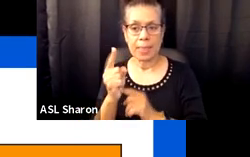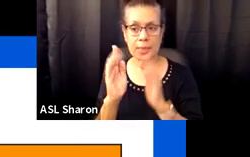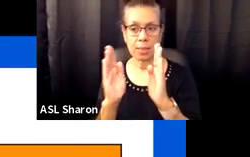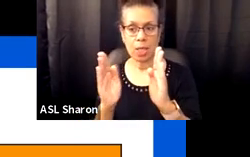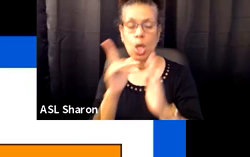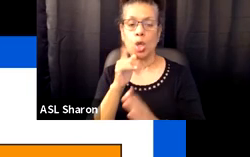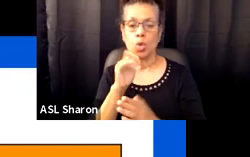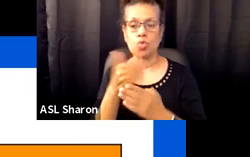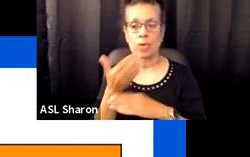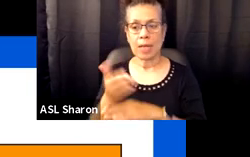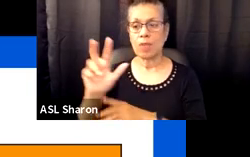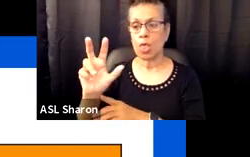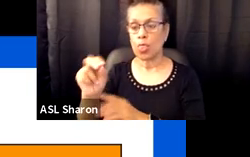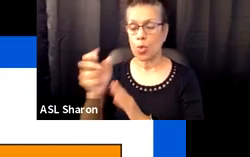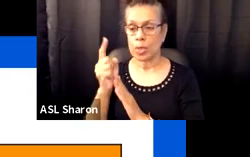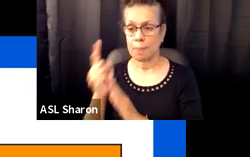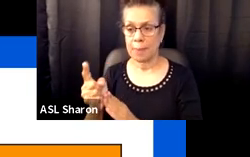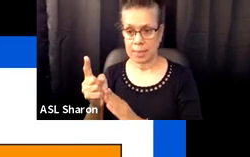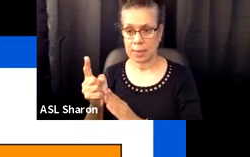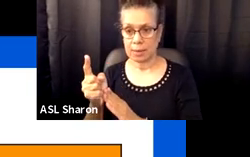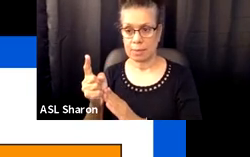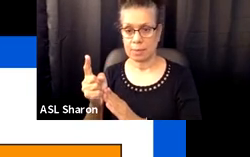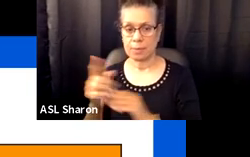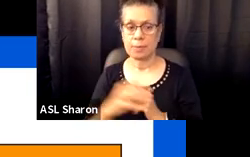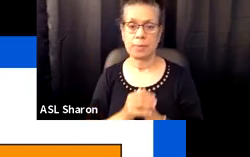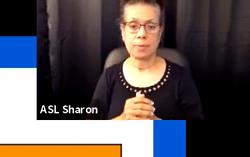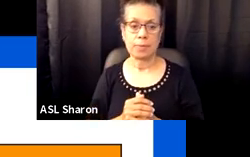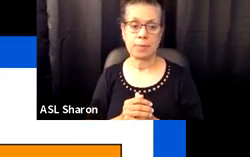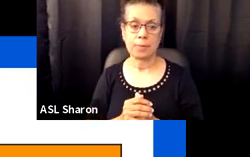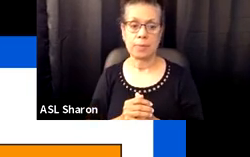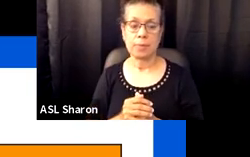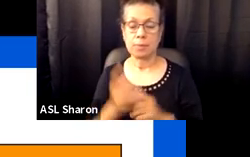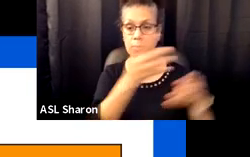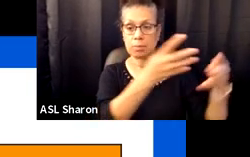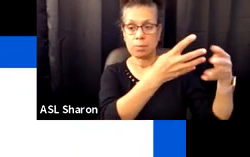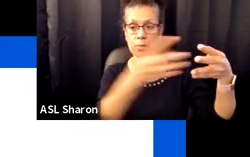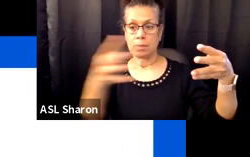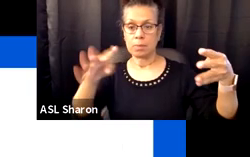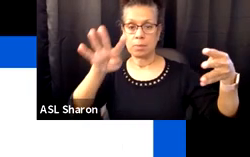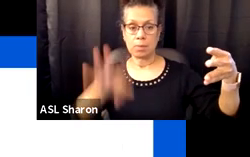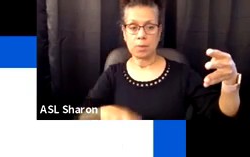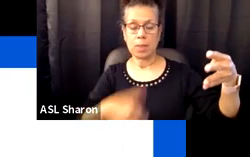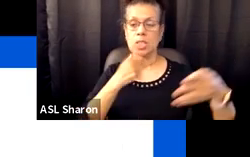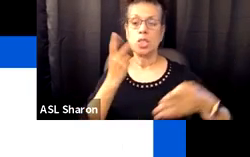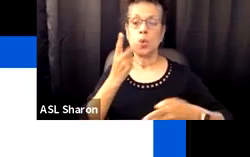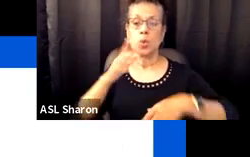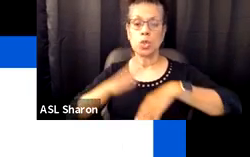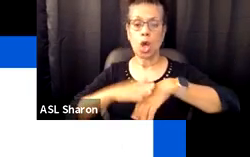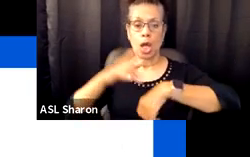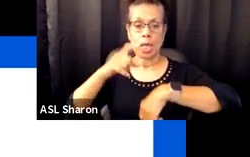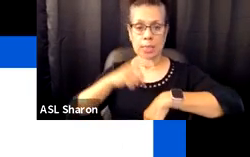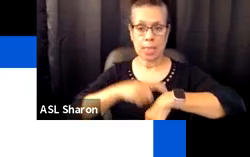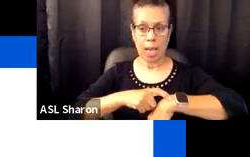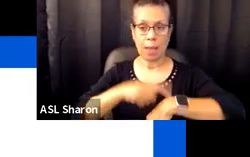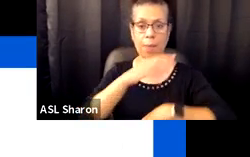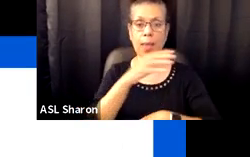arrive within 30 minutes of the bell time the table here shows the on time performance as well